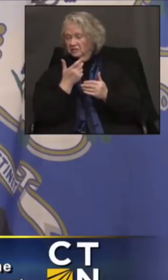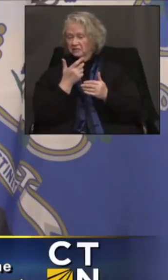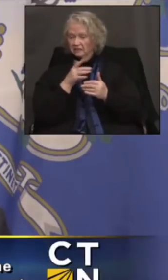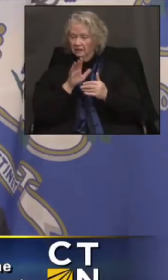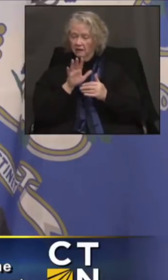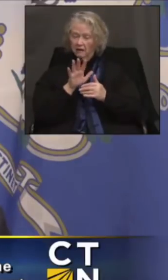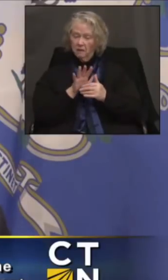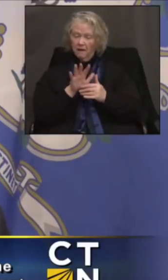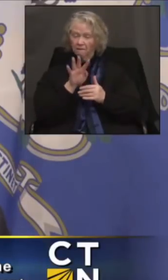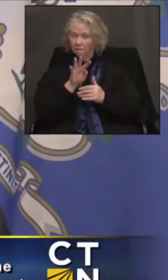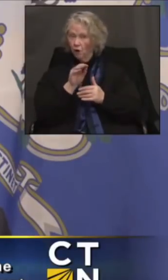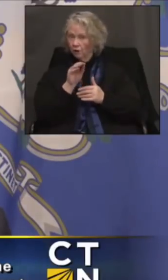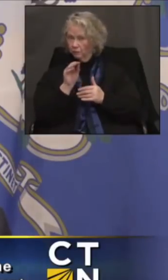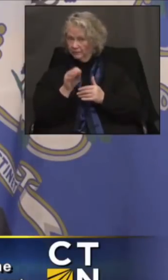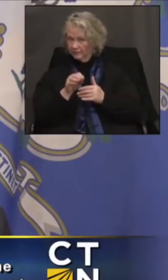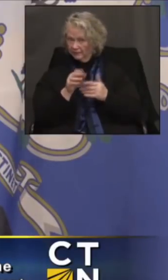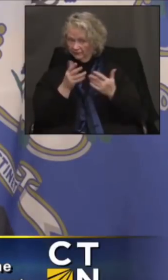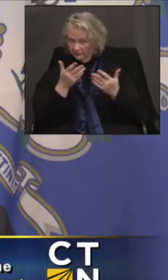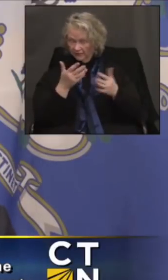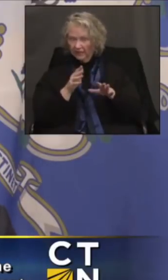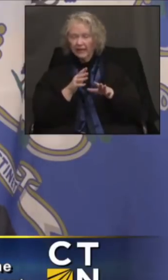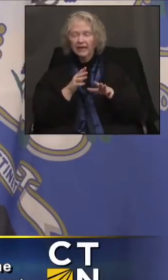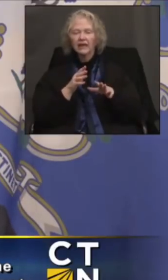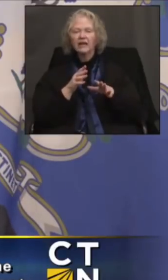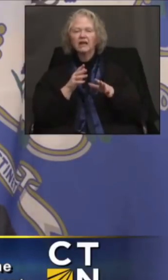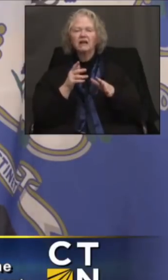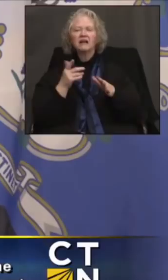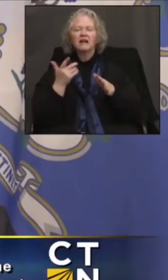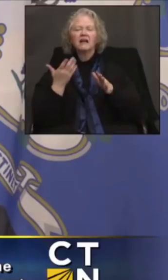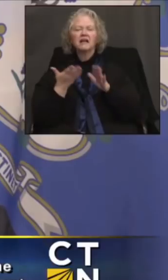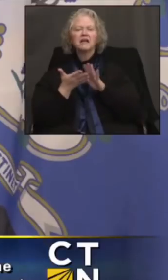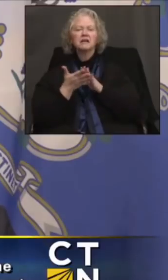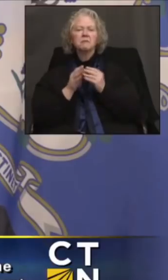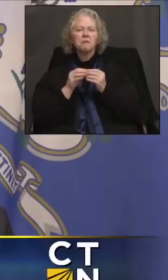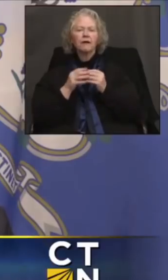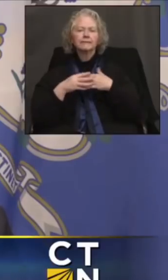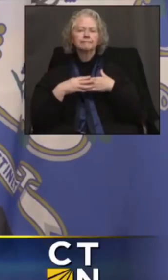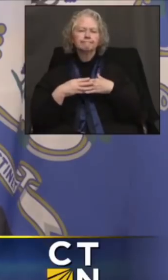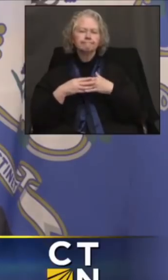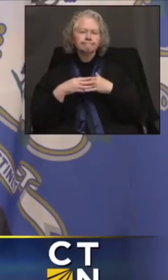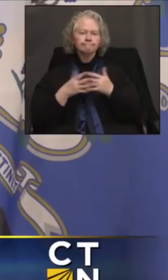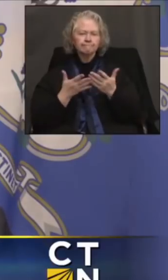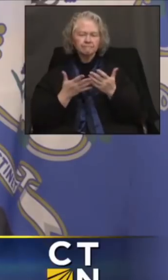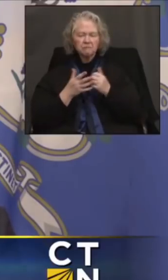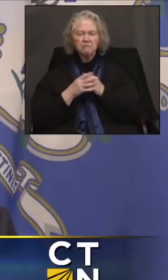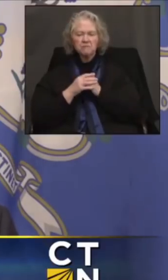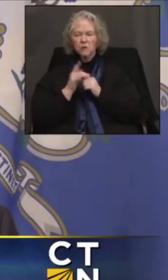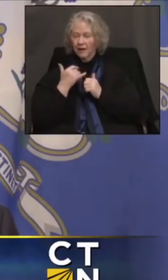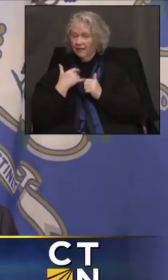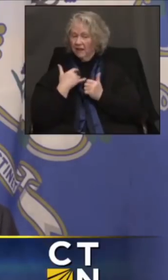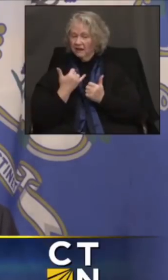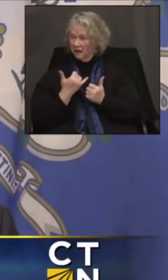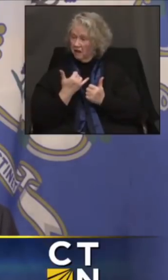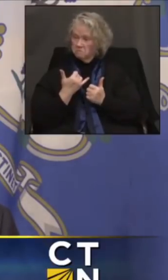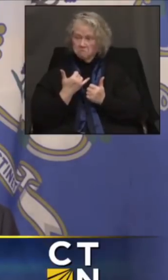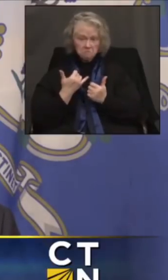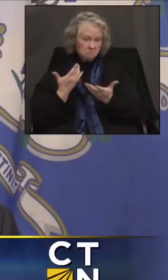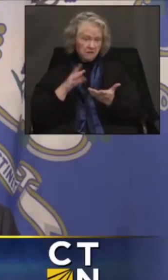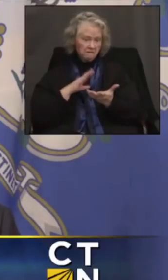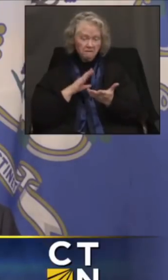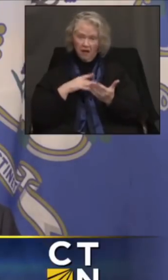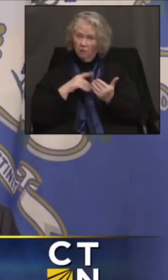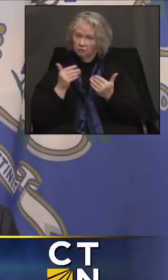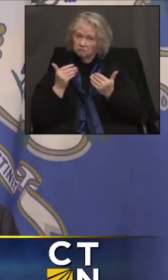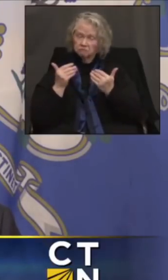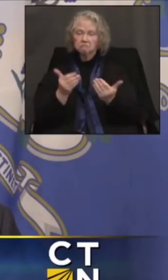of 40%, you probably start having some lax there. So I think this is the time for us to move forward on